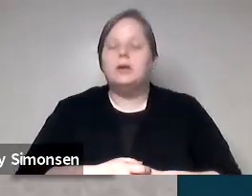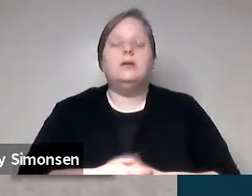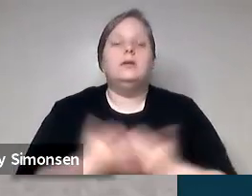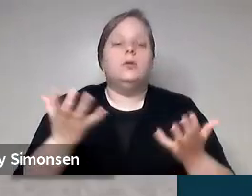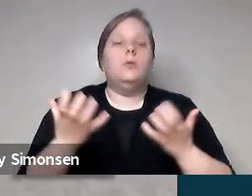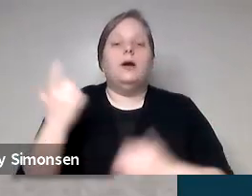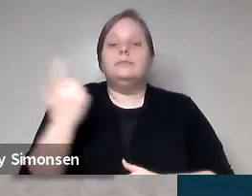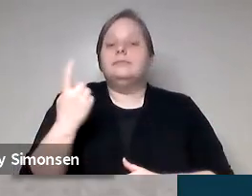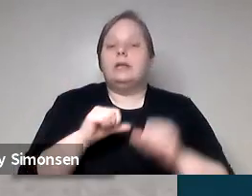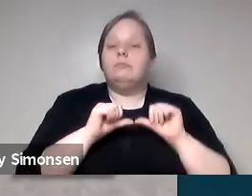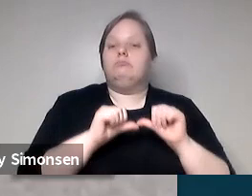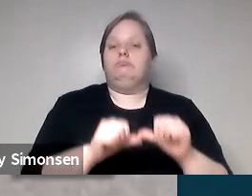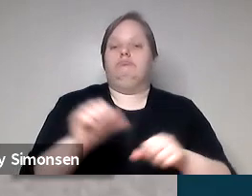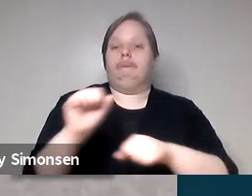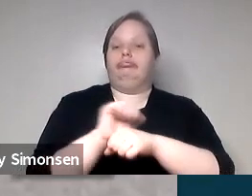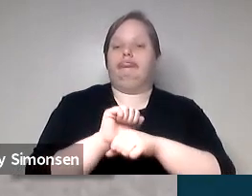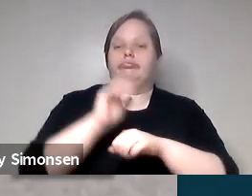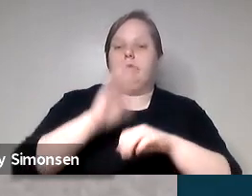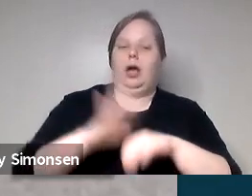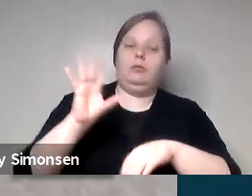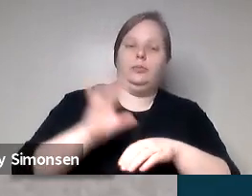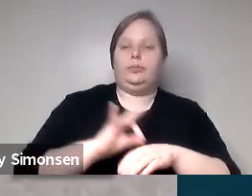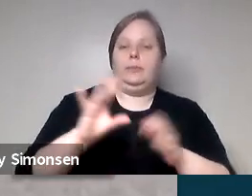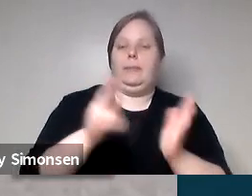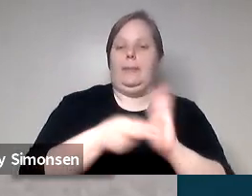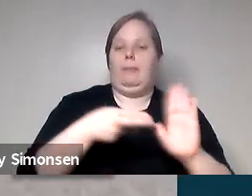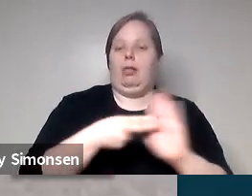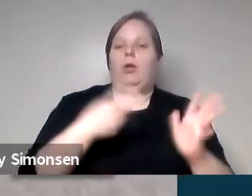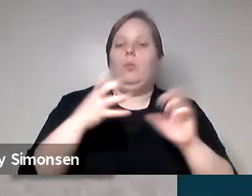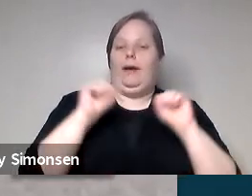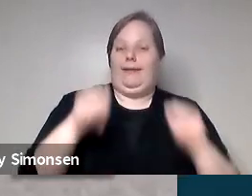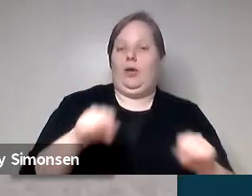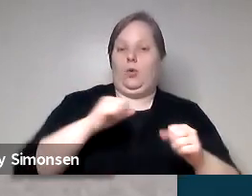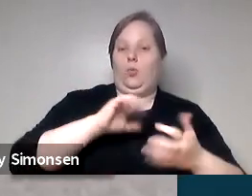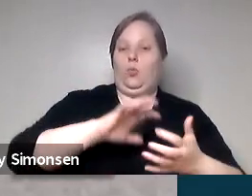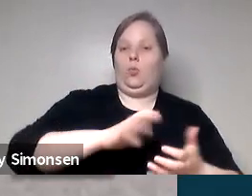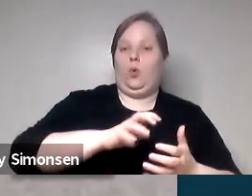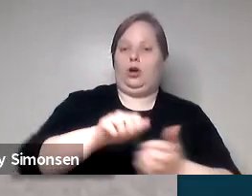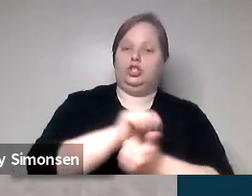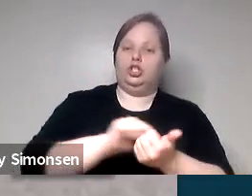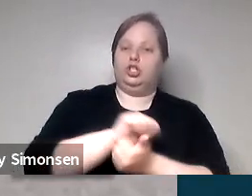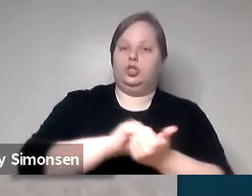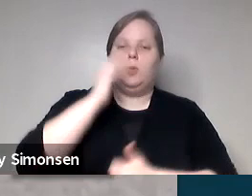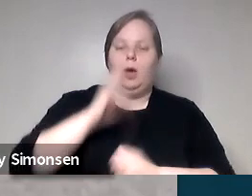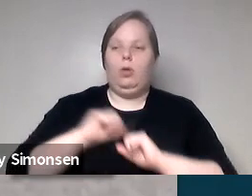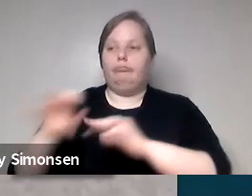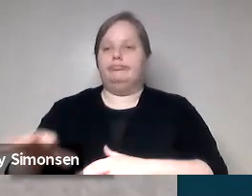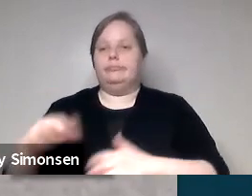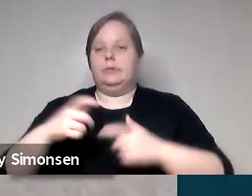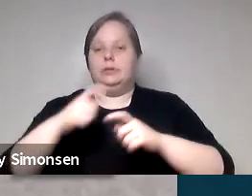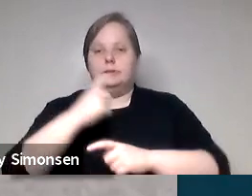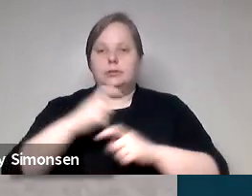have something permanent and durable. You want it to be washable because it's going to go into the dishwasher, or you're going